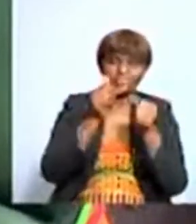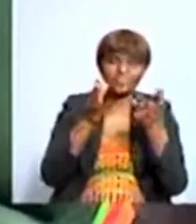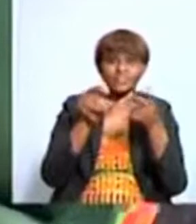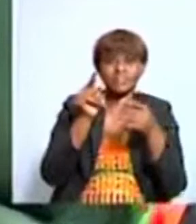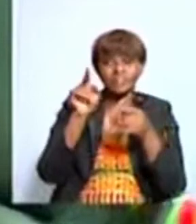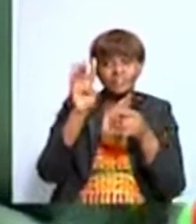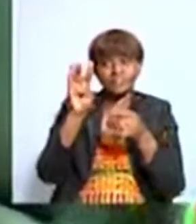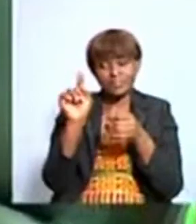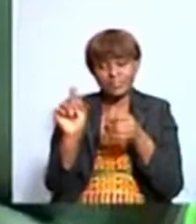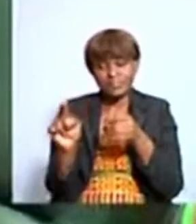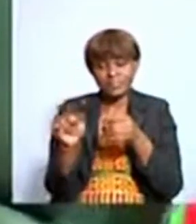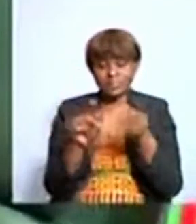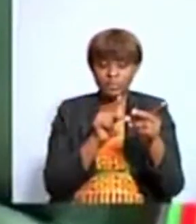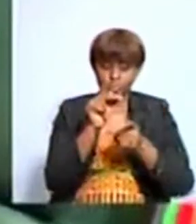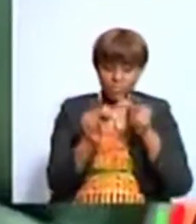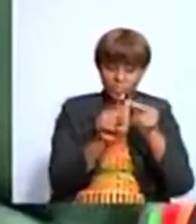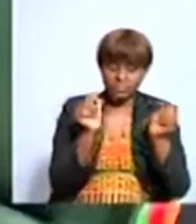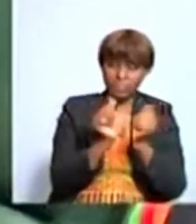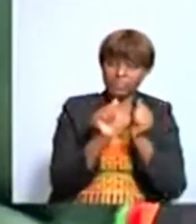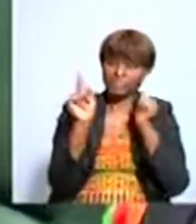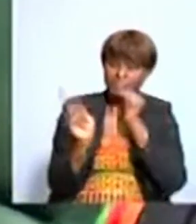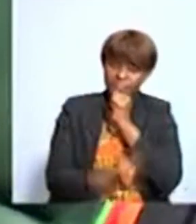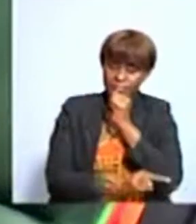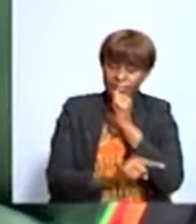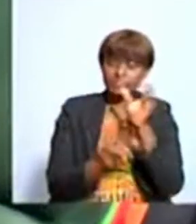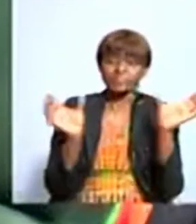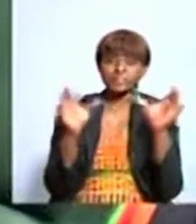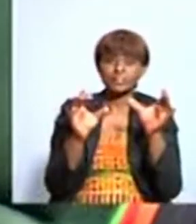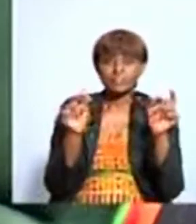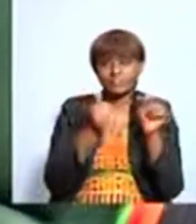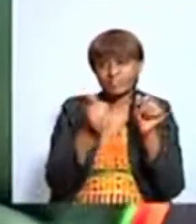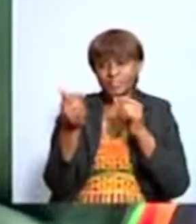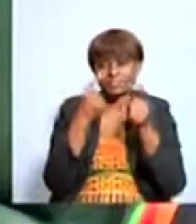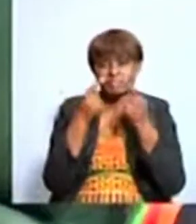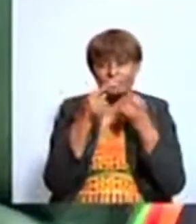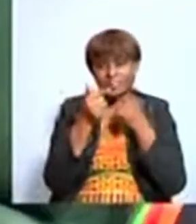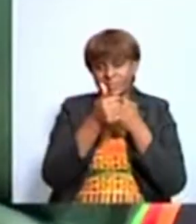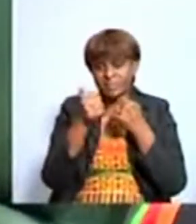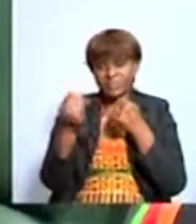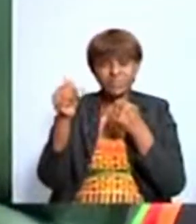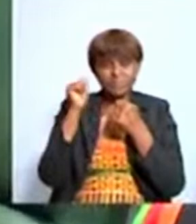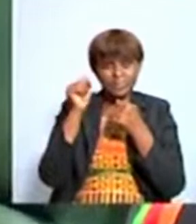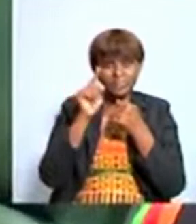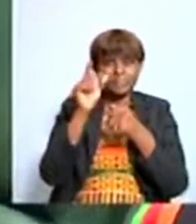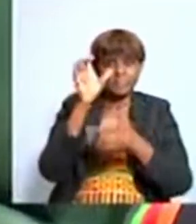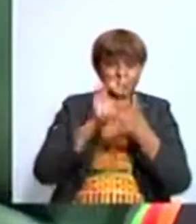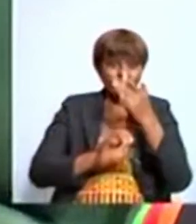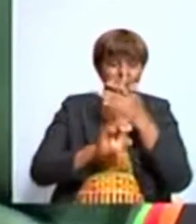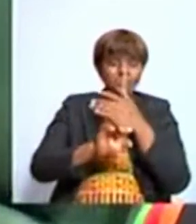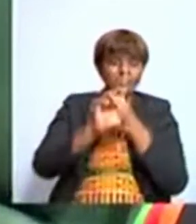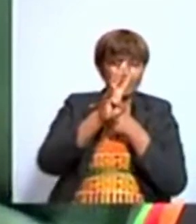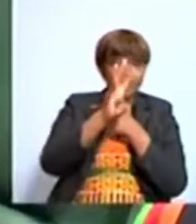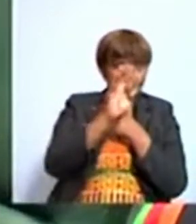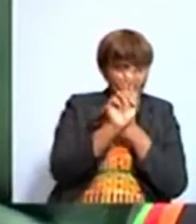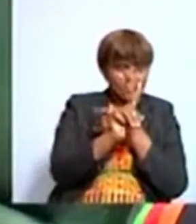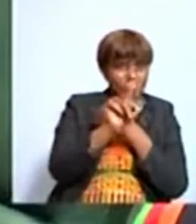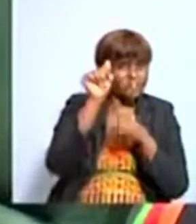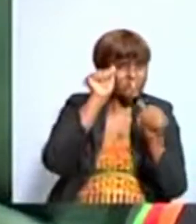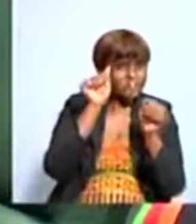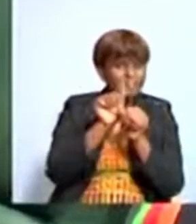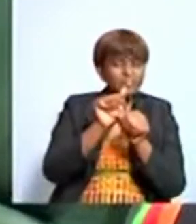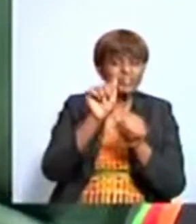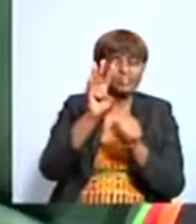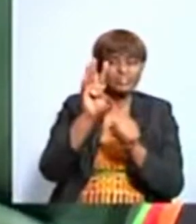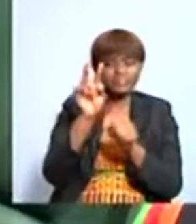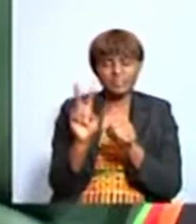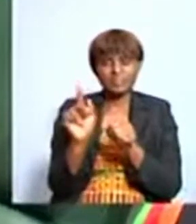Clause 41, proceedings of disciplinary committee. Any debate, any objection, clause 41 is agreed to. Clause